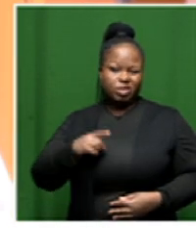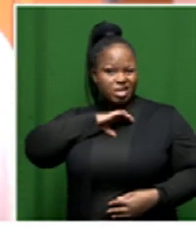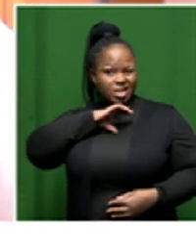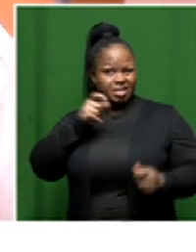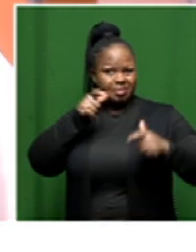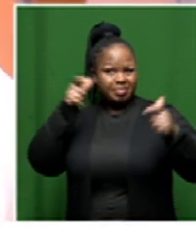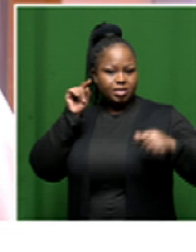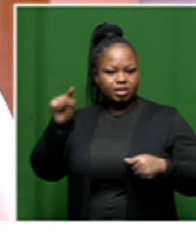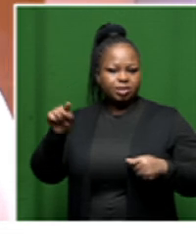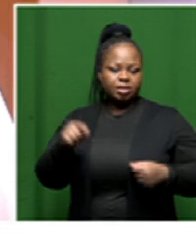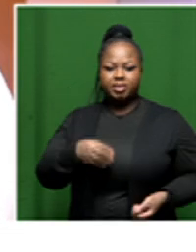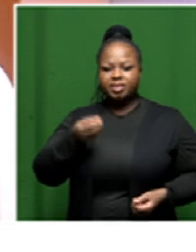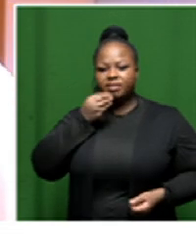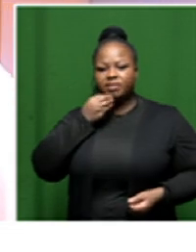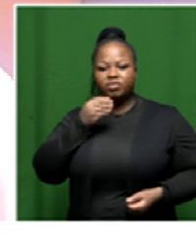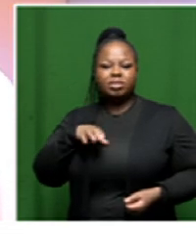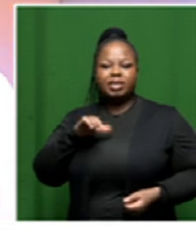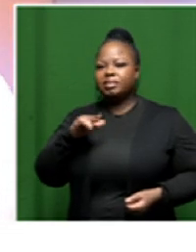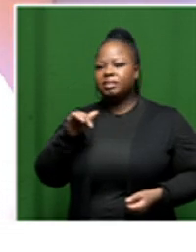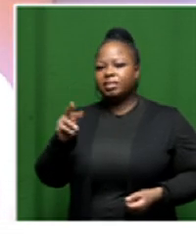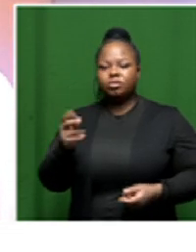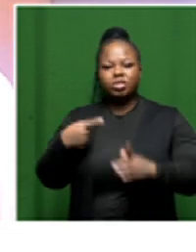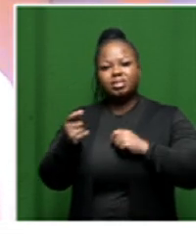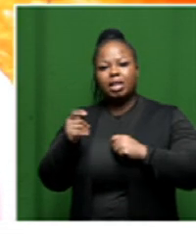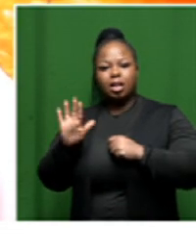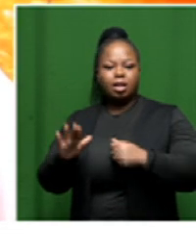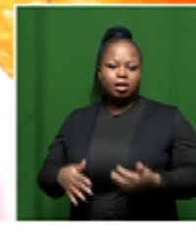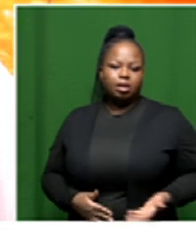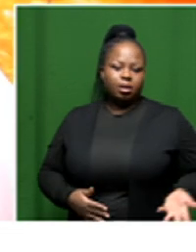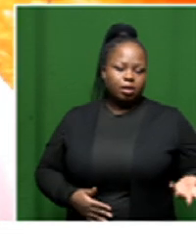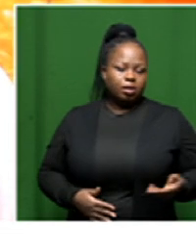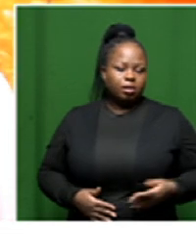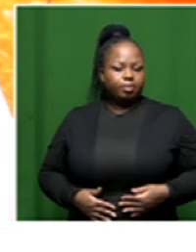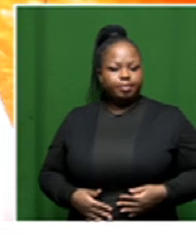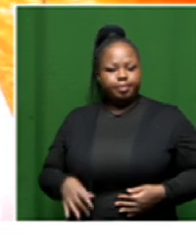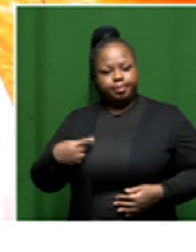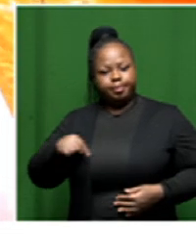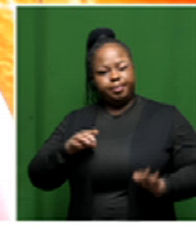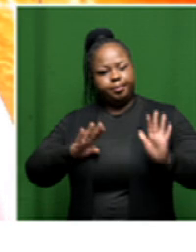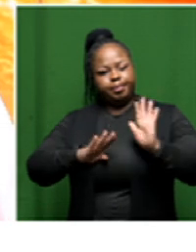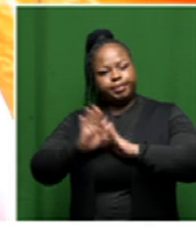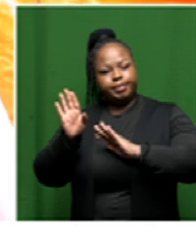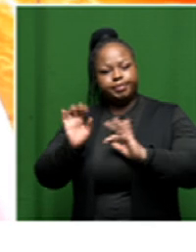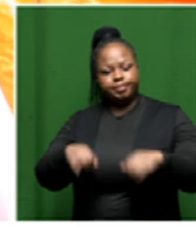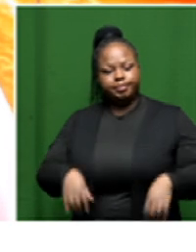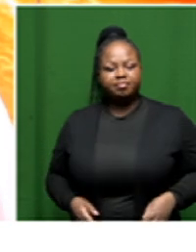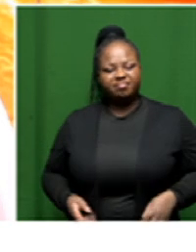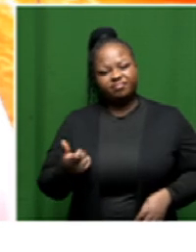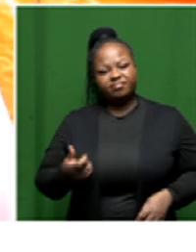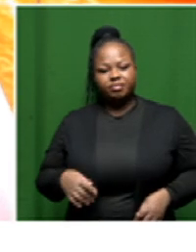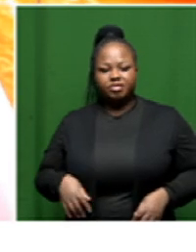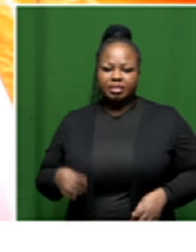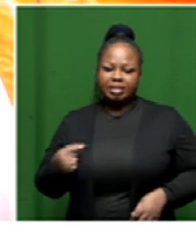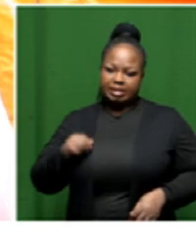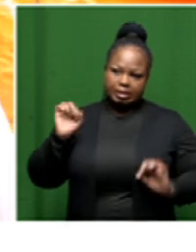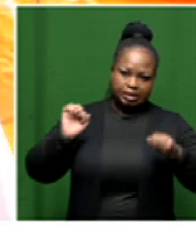clients, canteens, you know. Got you. So we are slowly getting there. Okay. Yeah. I think we just need to